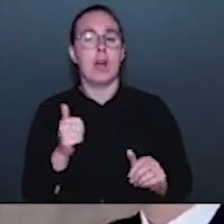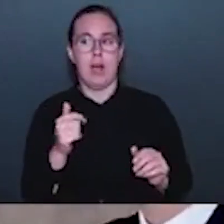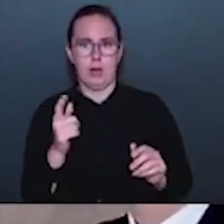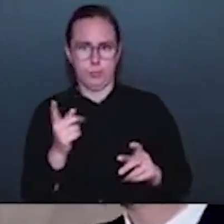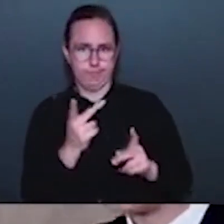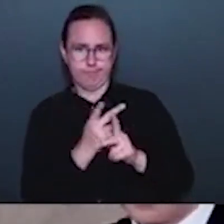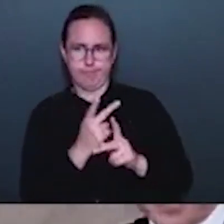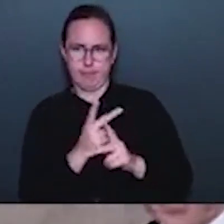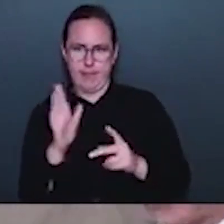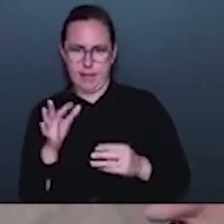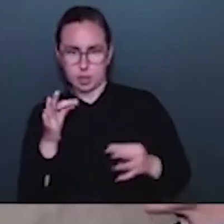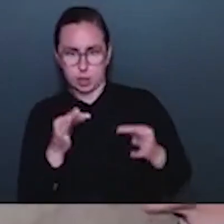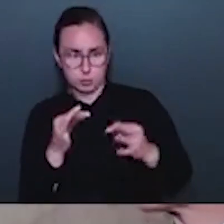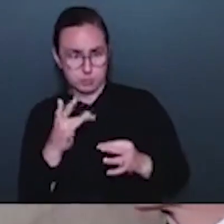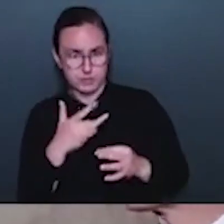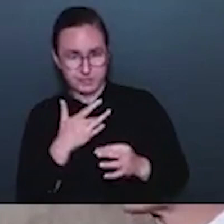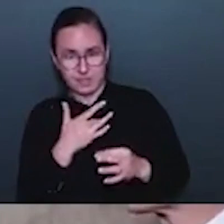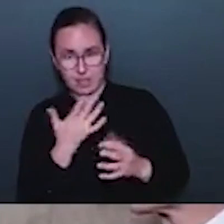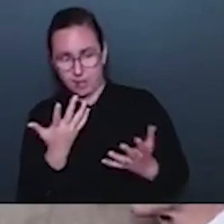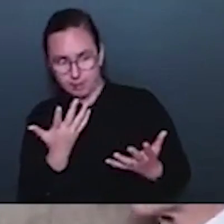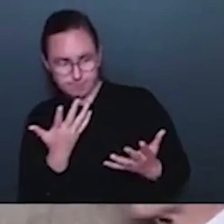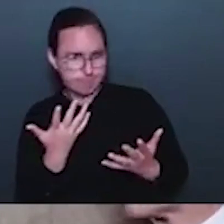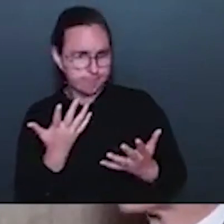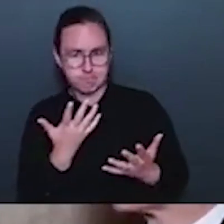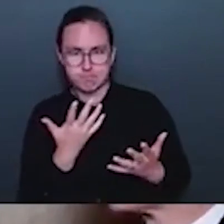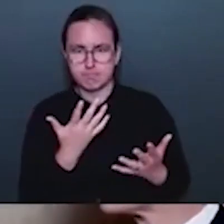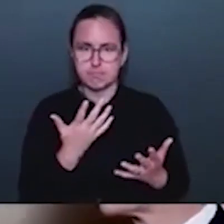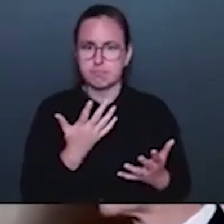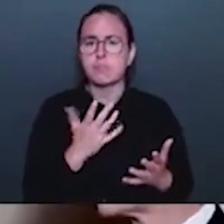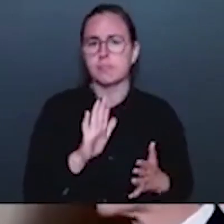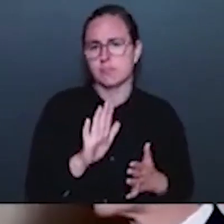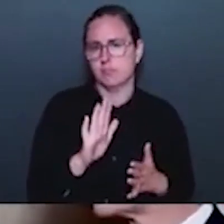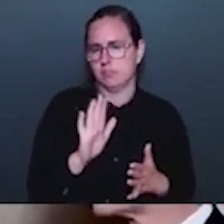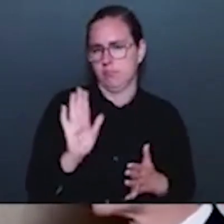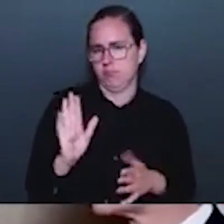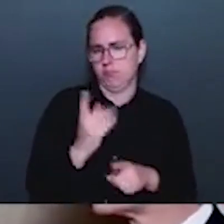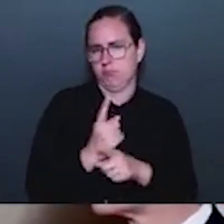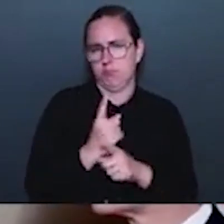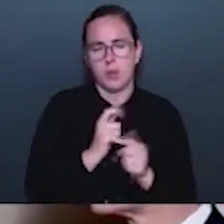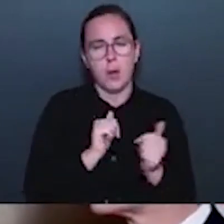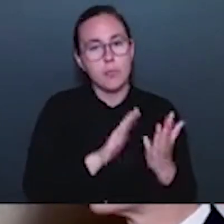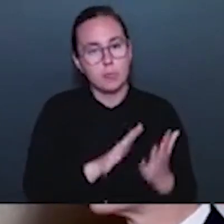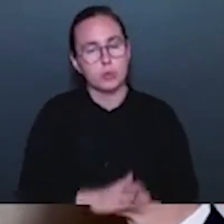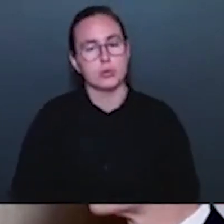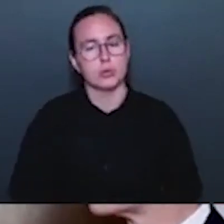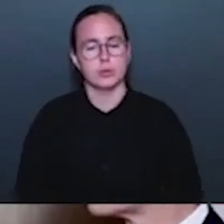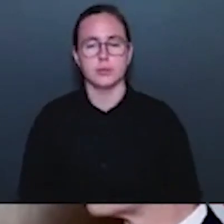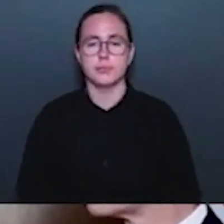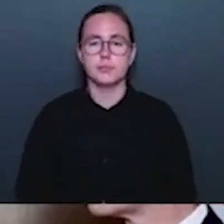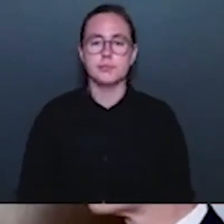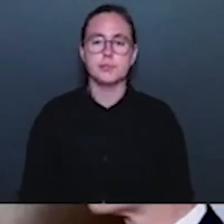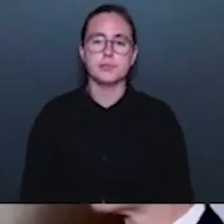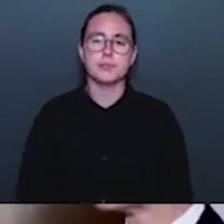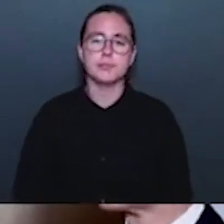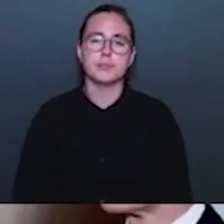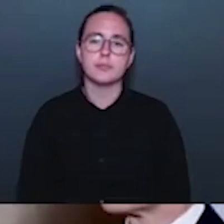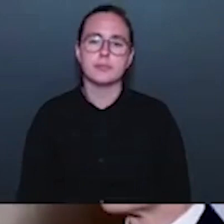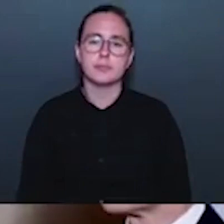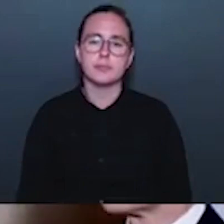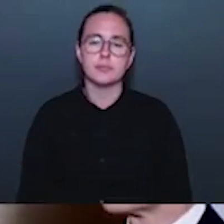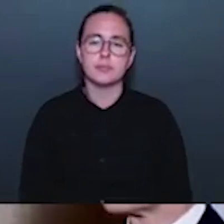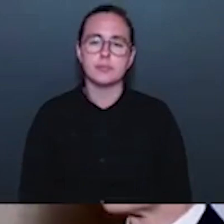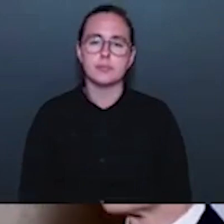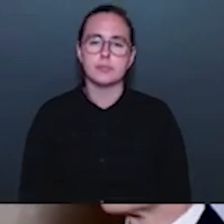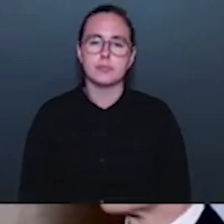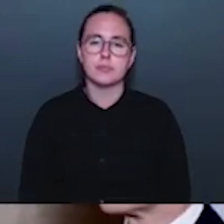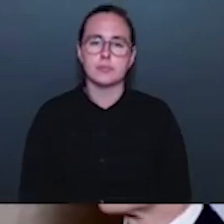I think what the Deputy Chief has also said is that in effect the decriminalization or